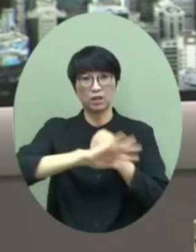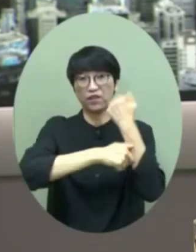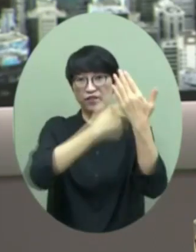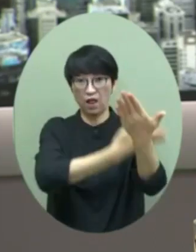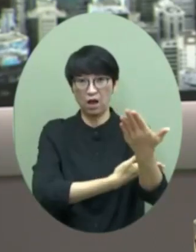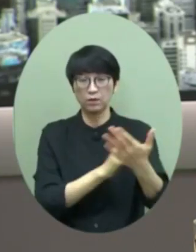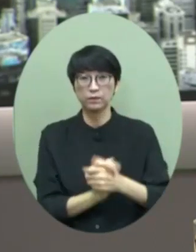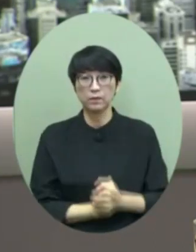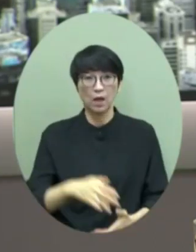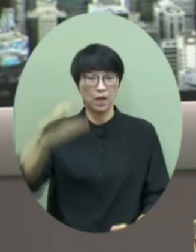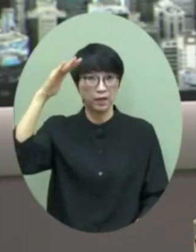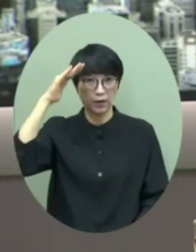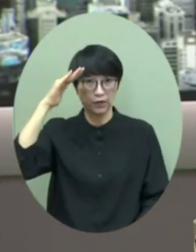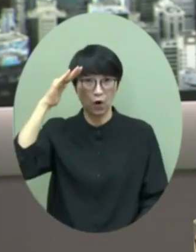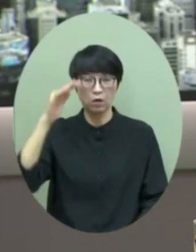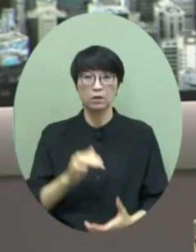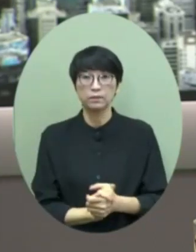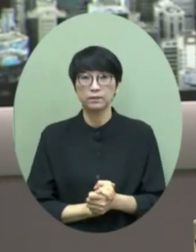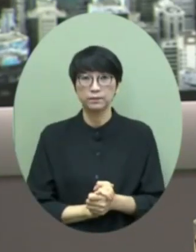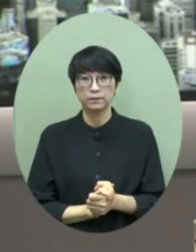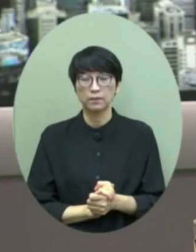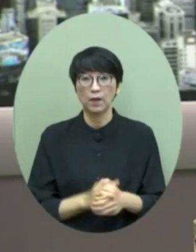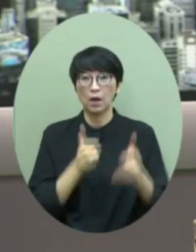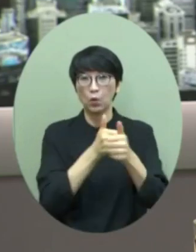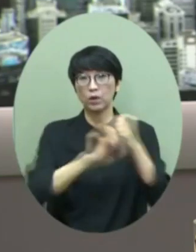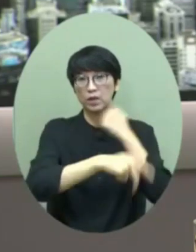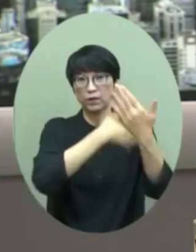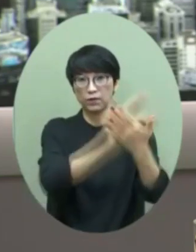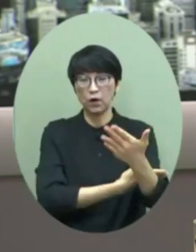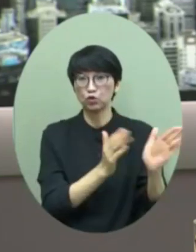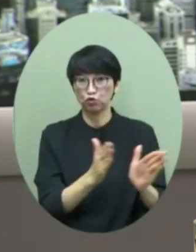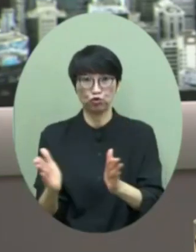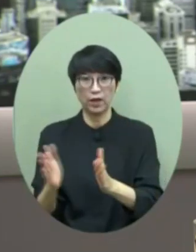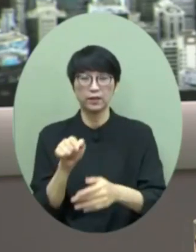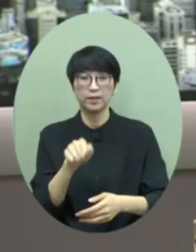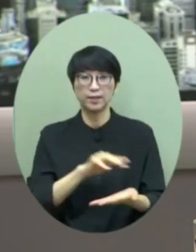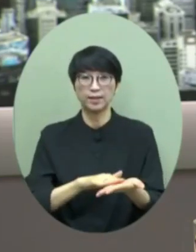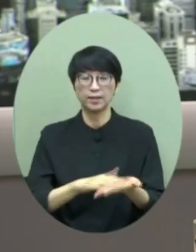will handle it in accordance with the law. In regard to the detention,